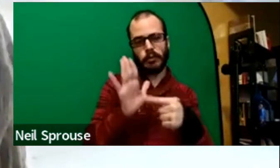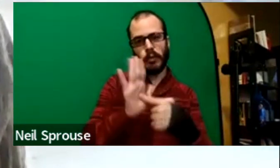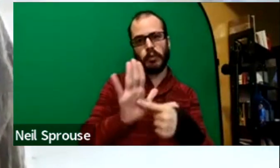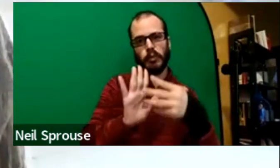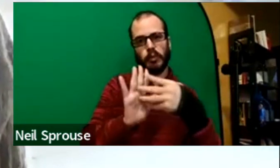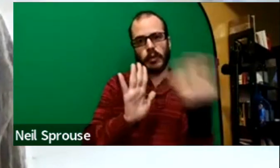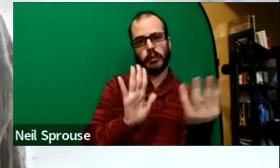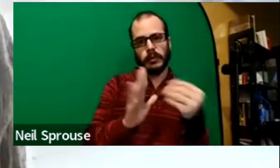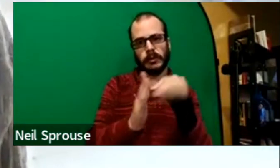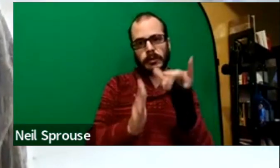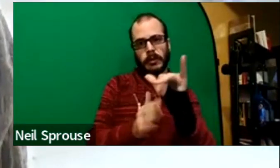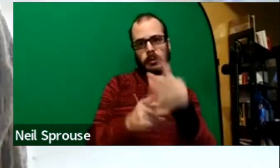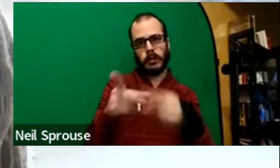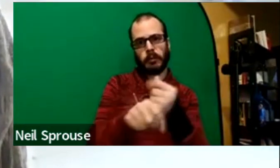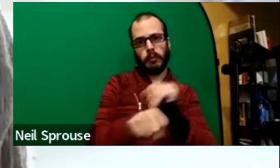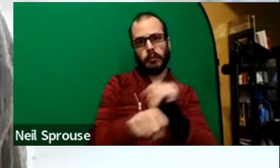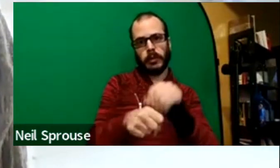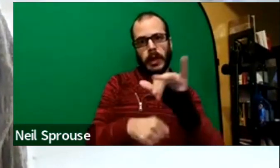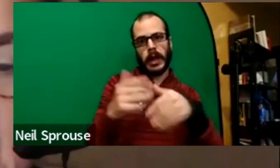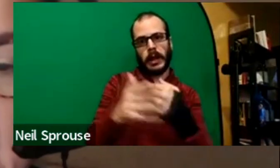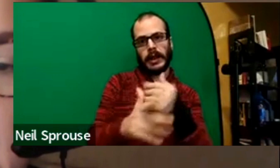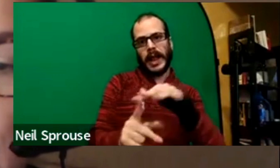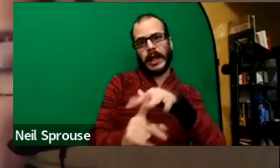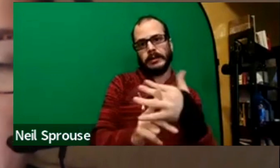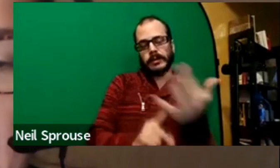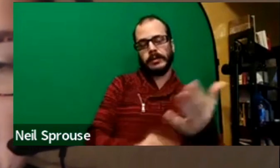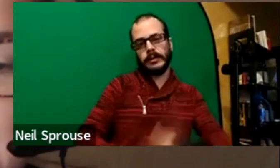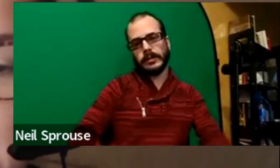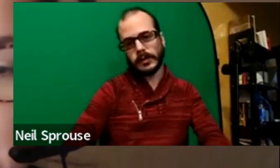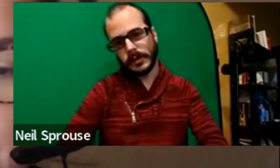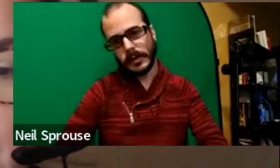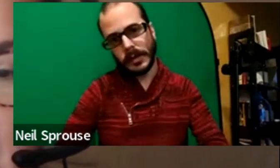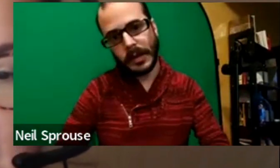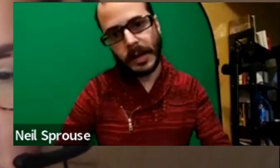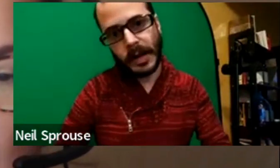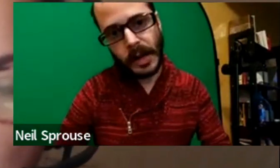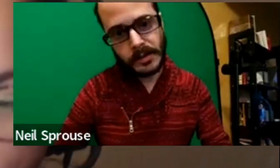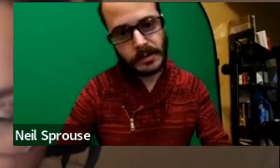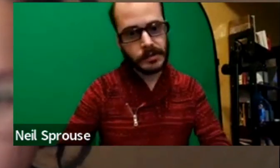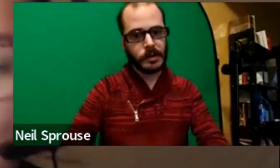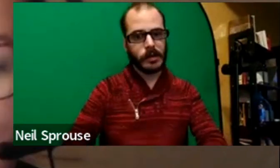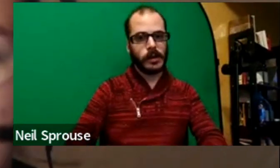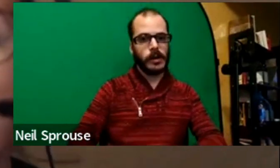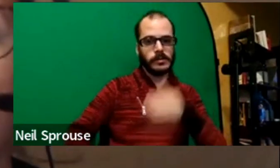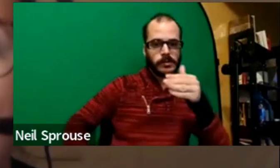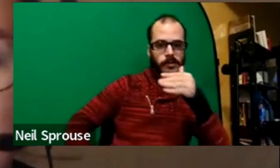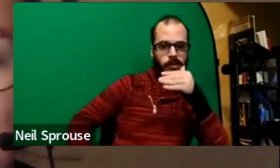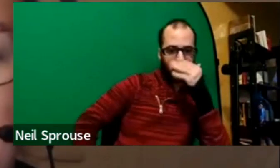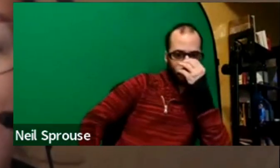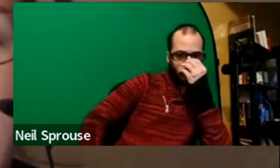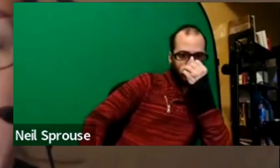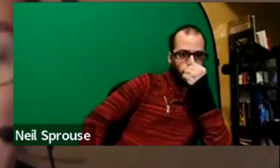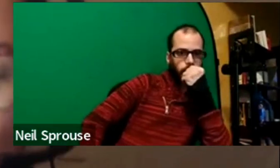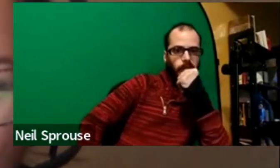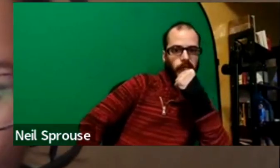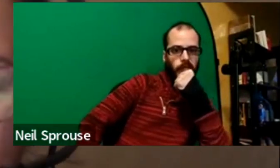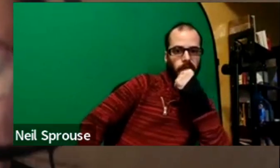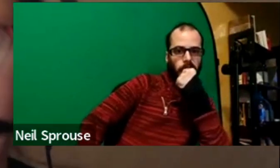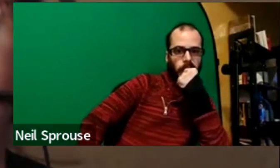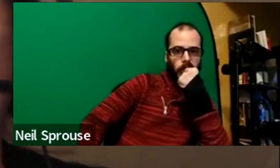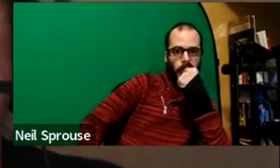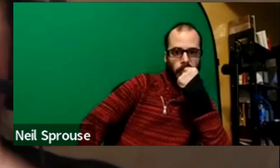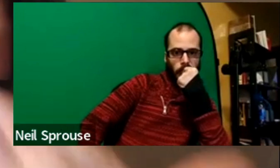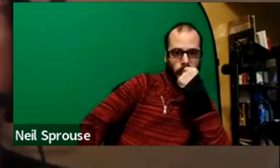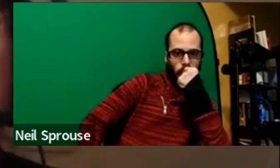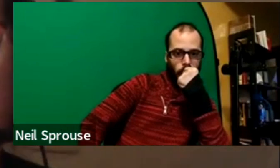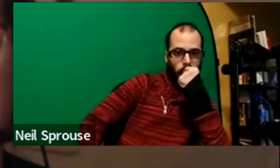right? So I'm wondering, you know, as this is coming up and we're talking about how we're queering